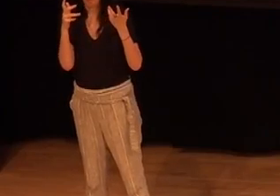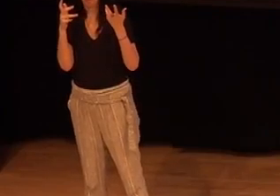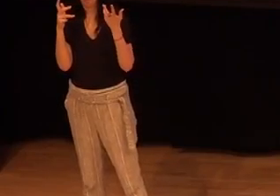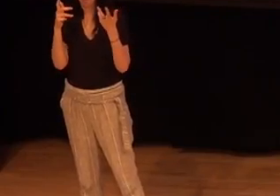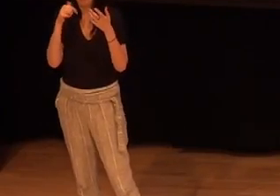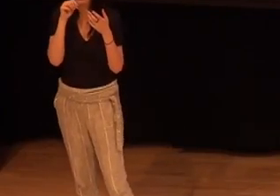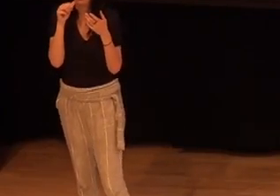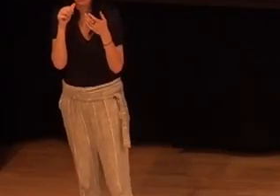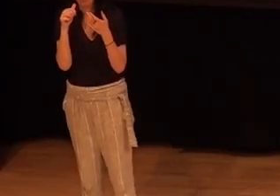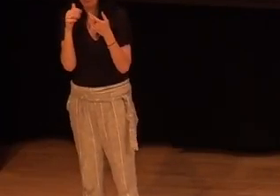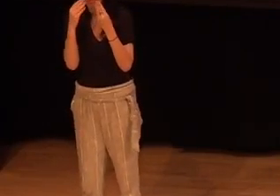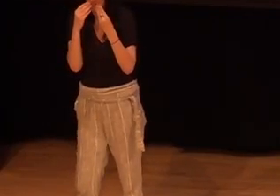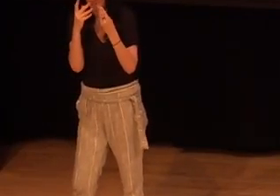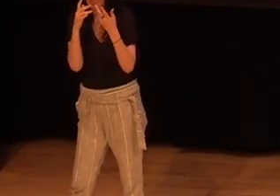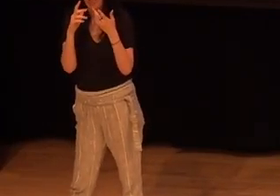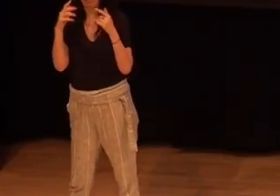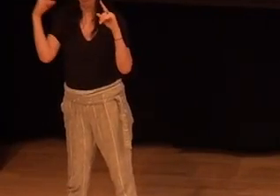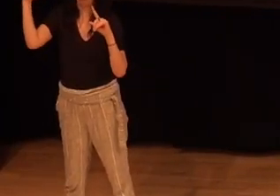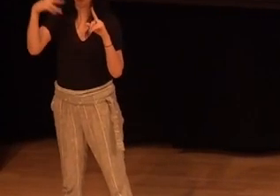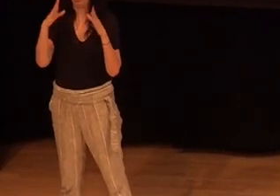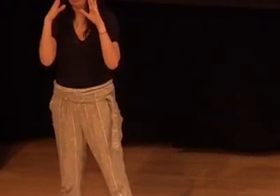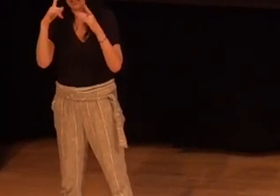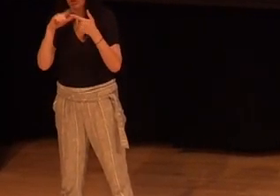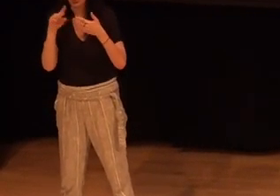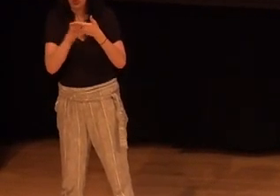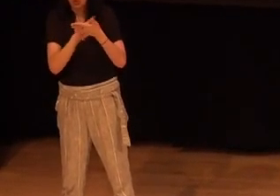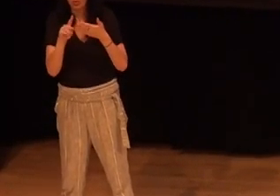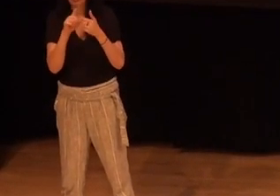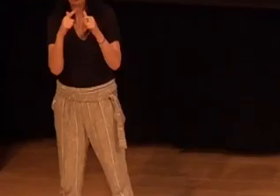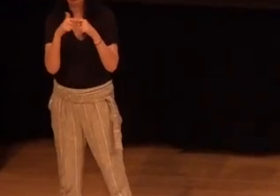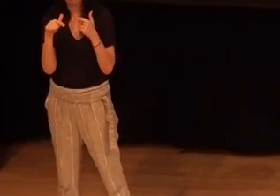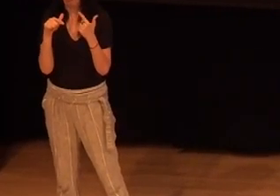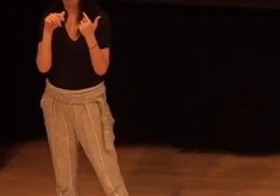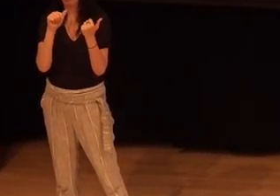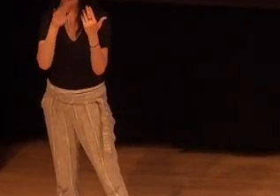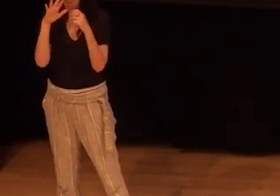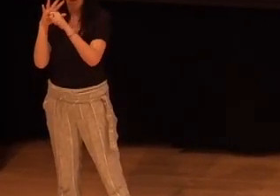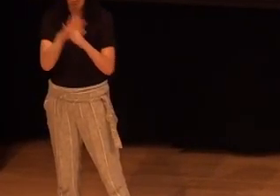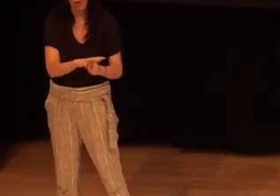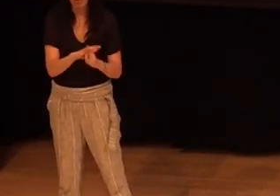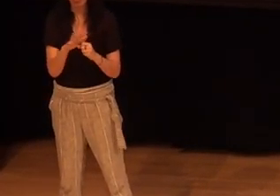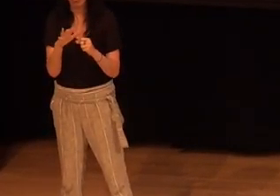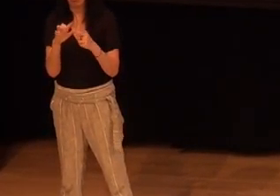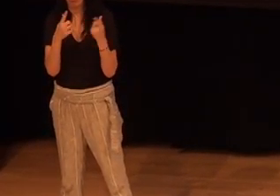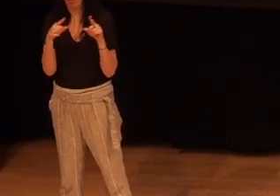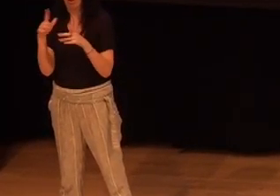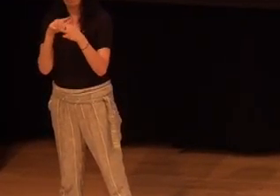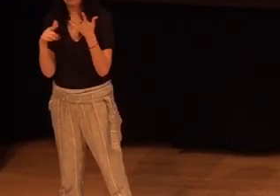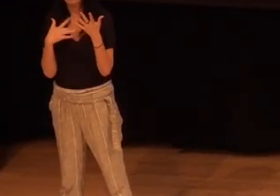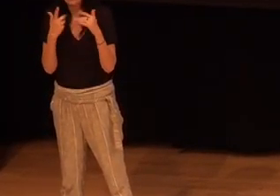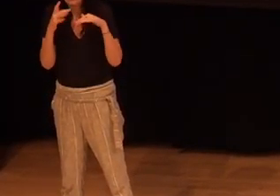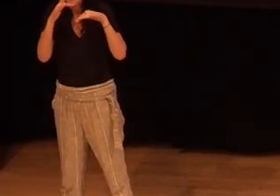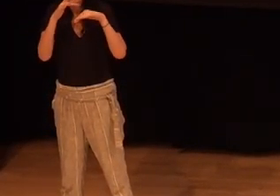to the oppression and discrimination that we face. I think it does touch on some